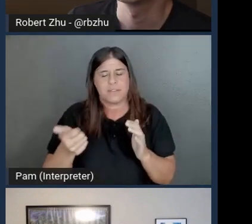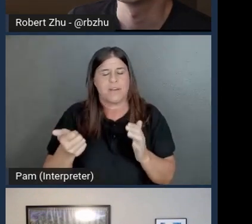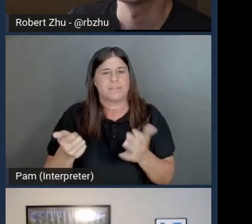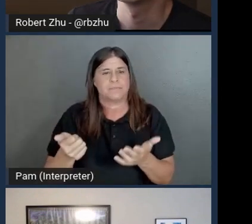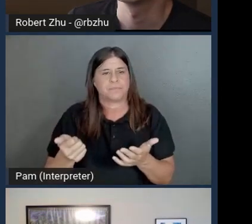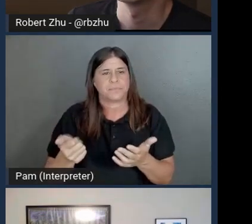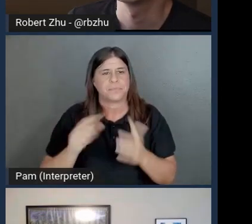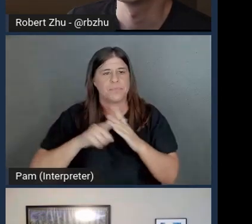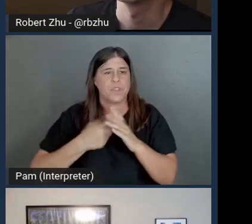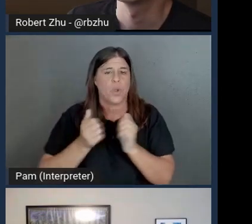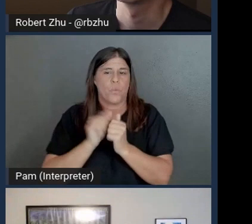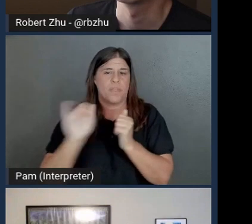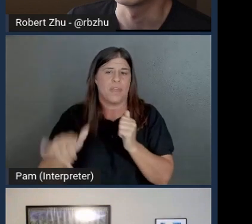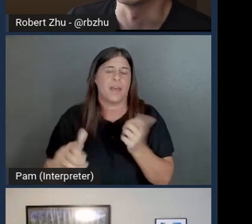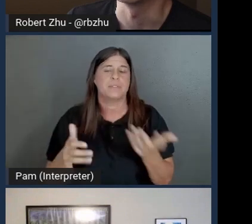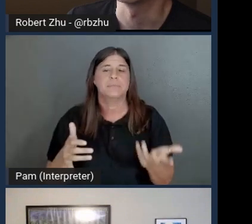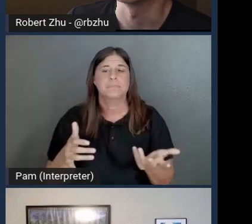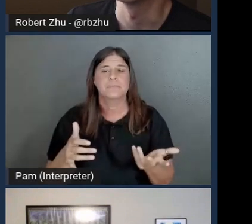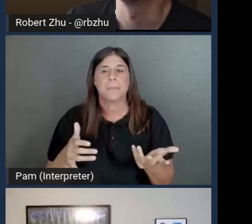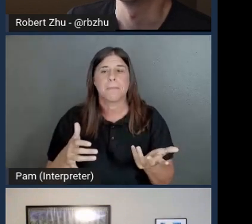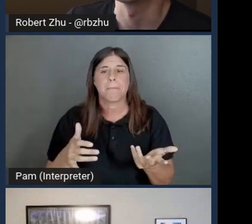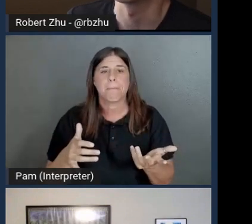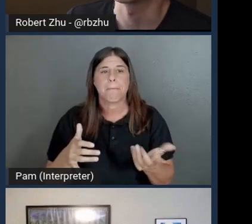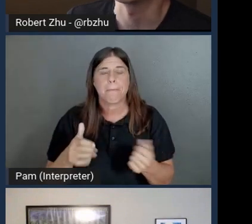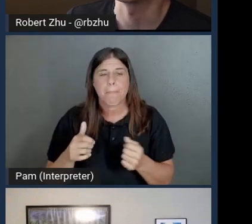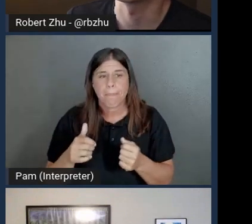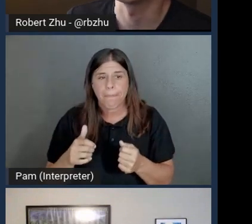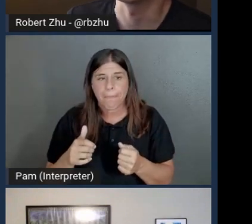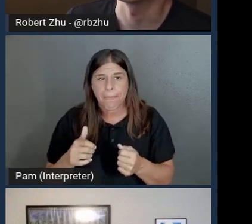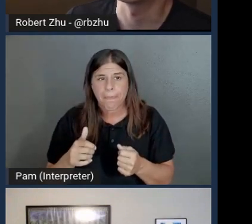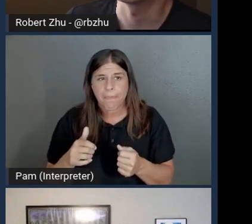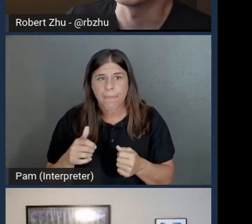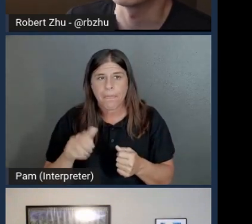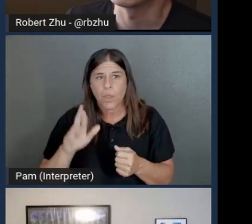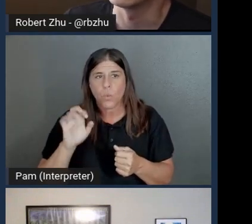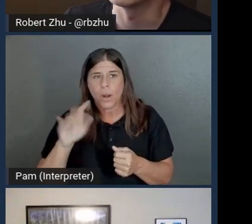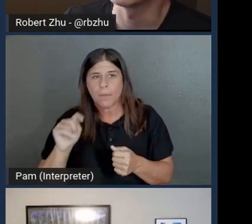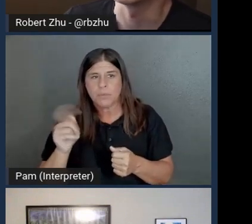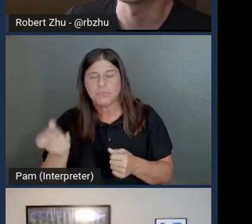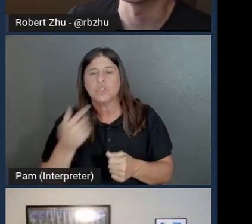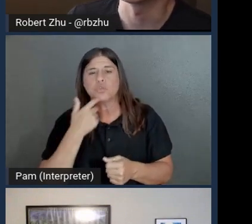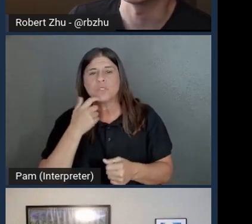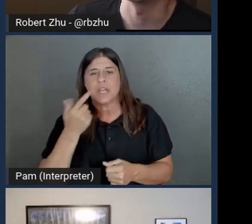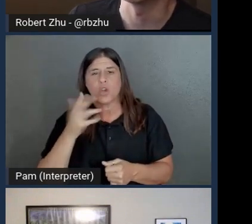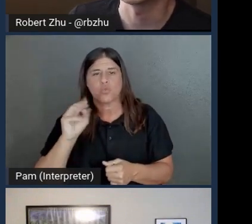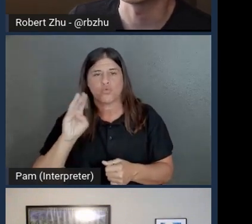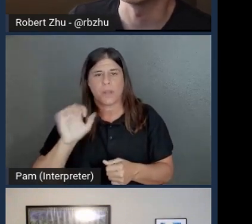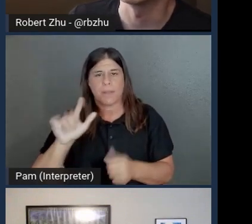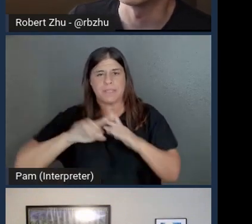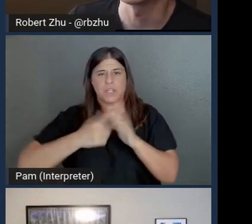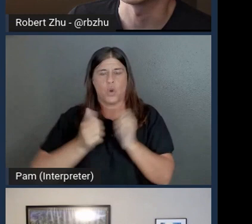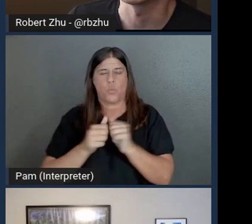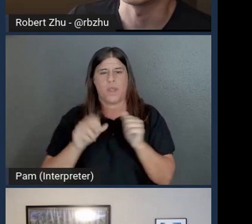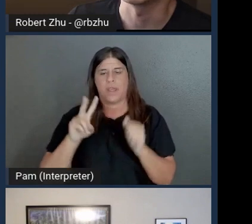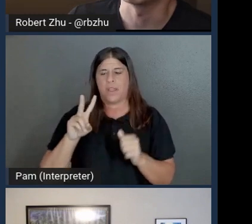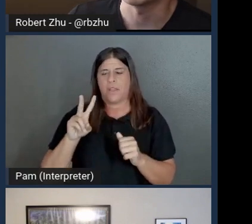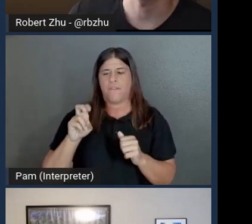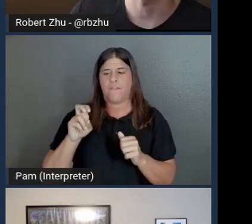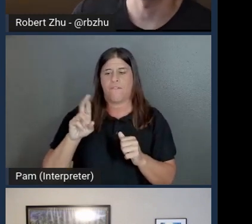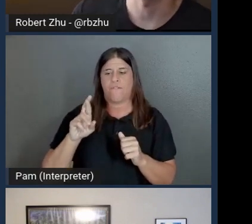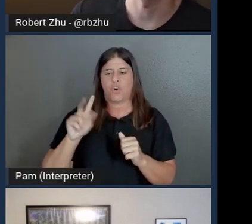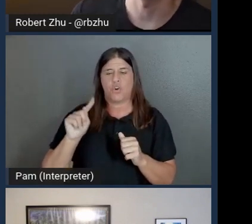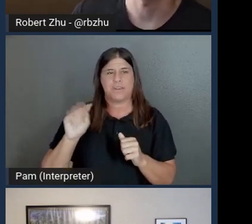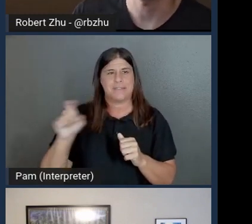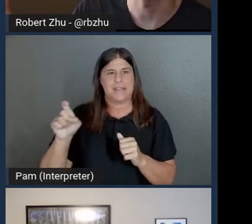and start out from there. Got it. So what you're saying with the Gremlin query is you're starting at vertices that match